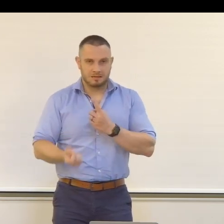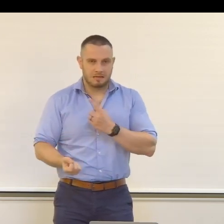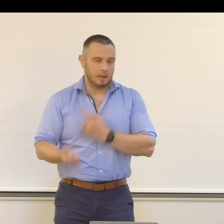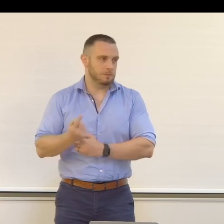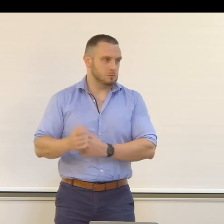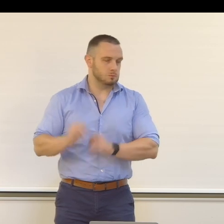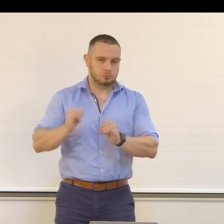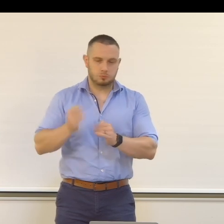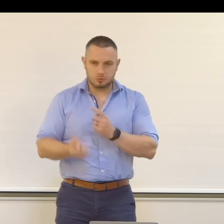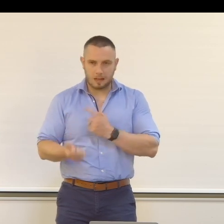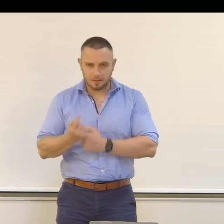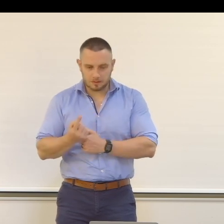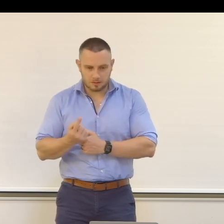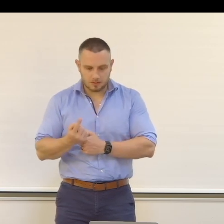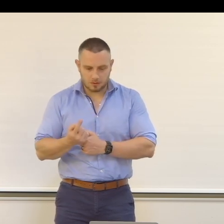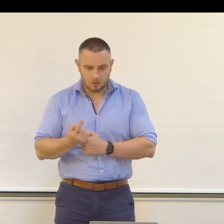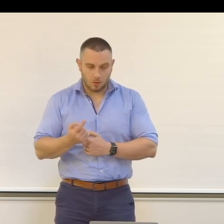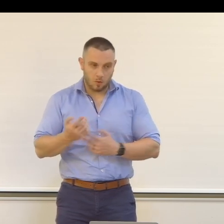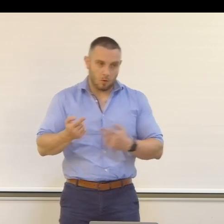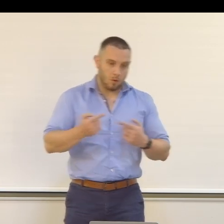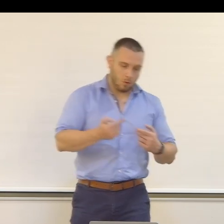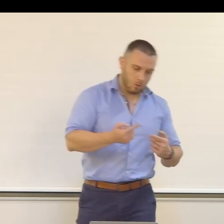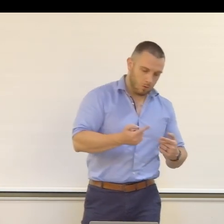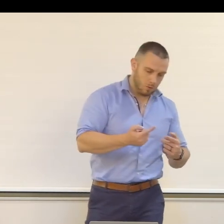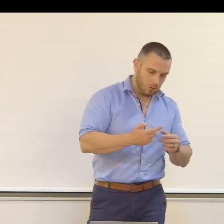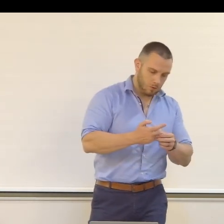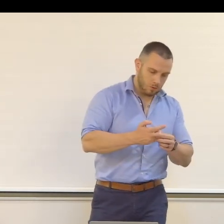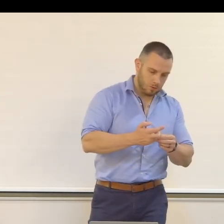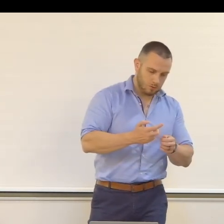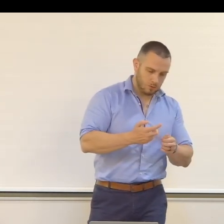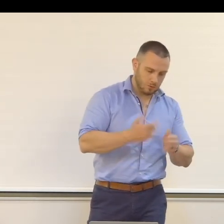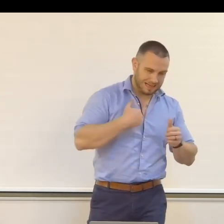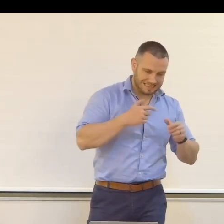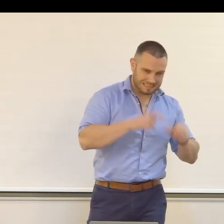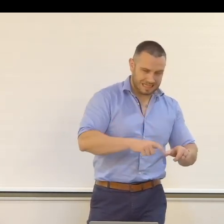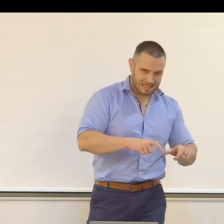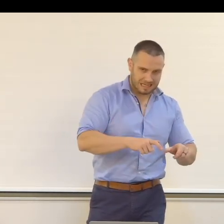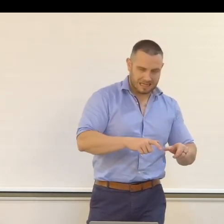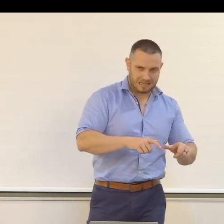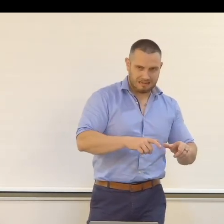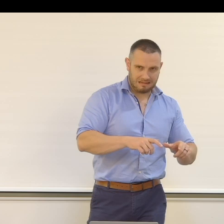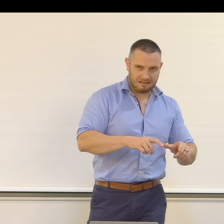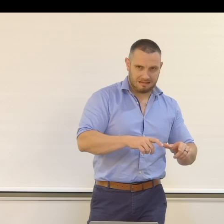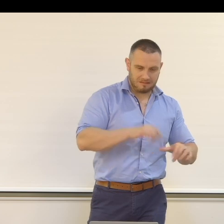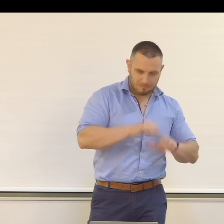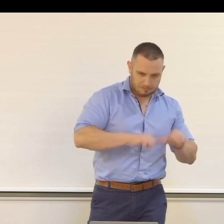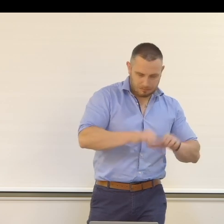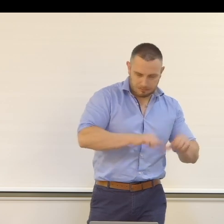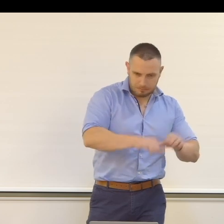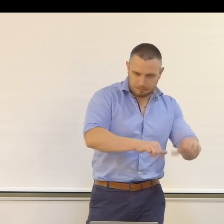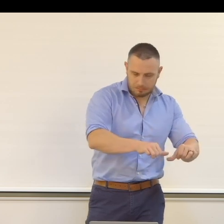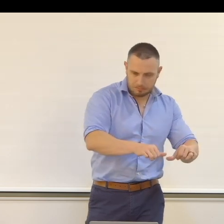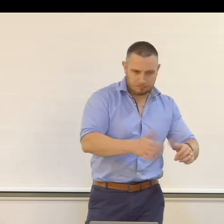dreadful event happens? Do I stay here with everything that, all the consequences that it may